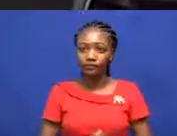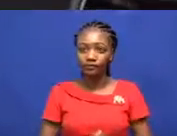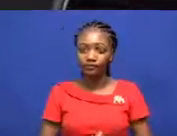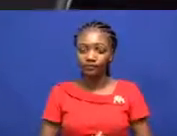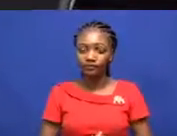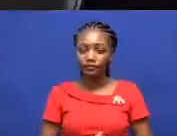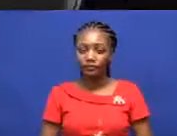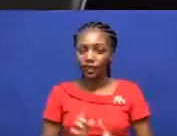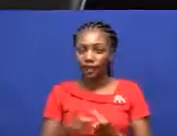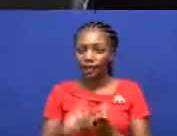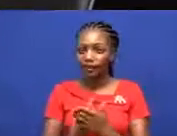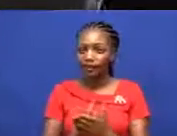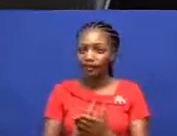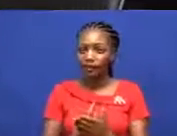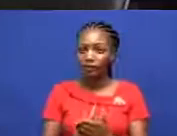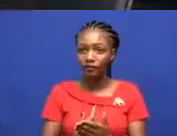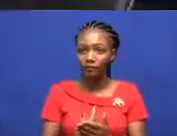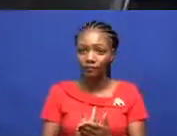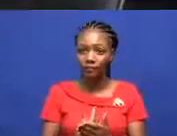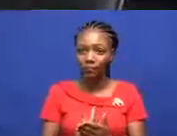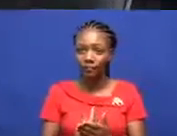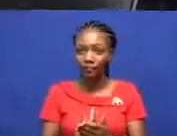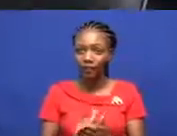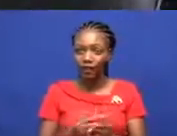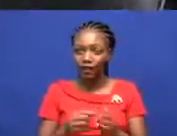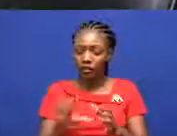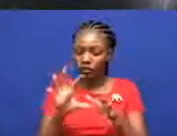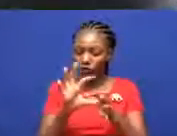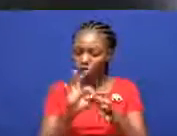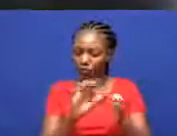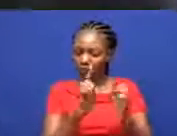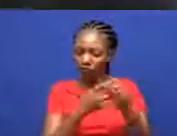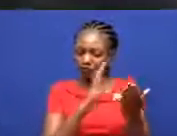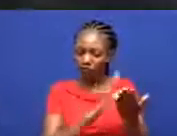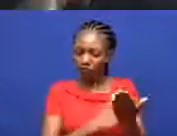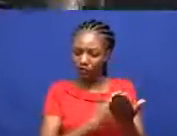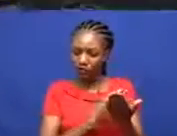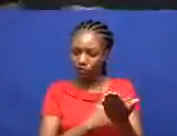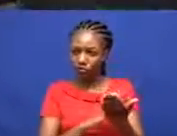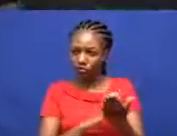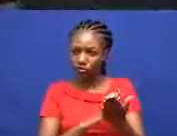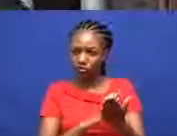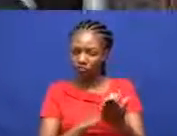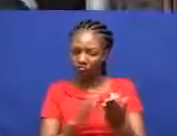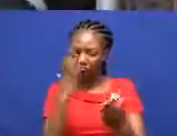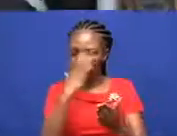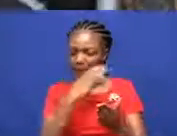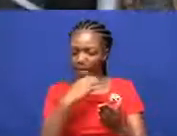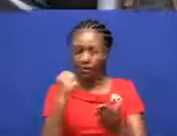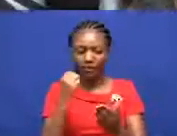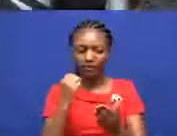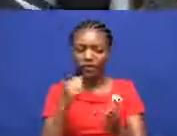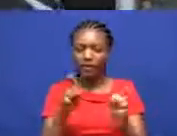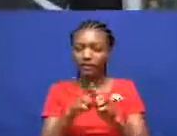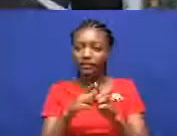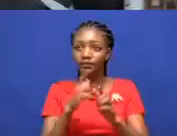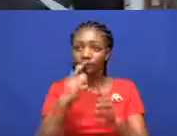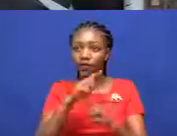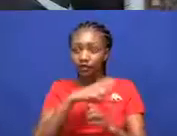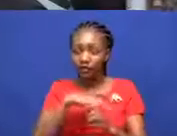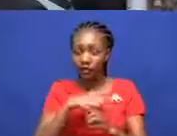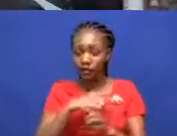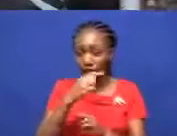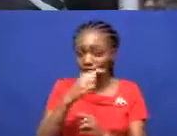And as one melody paves way to another, courtesy of his magical feet, Kamau tells us the